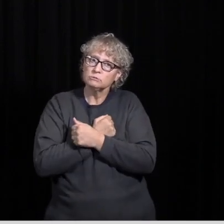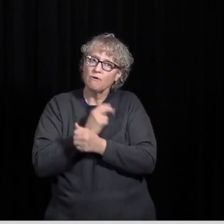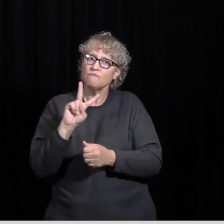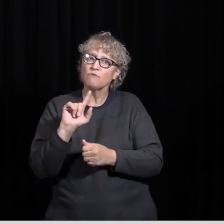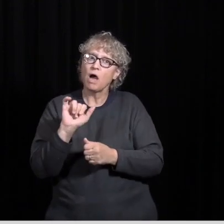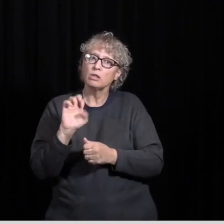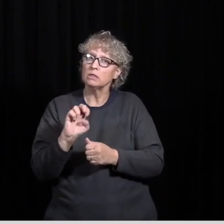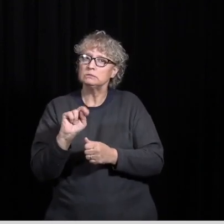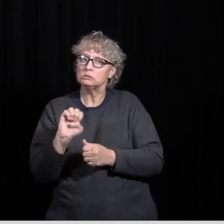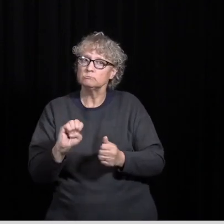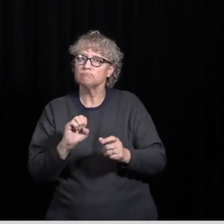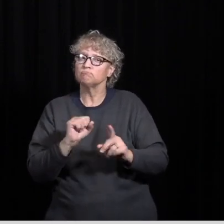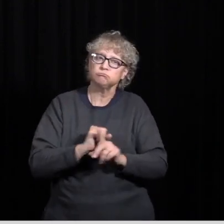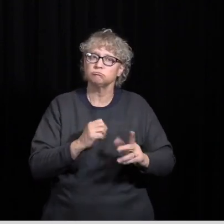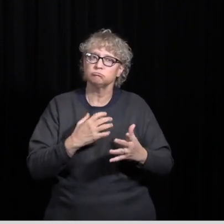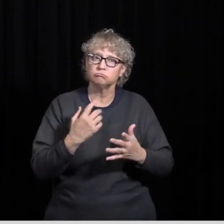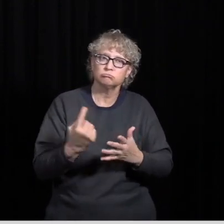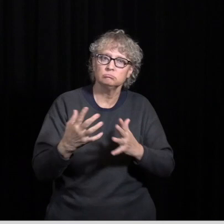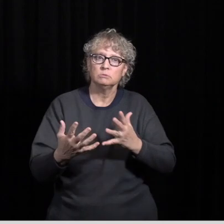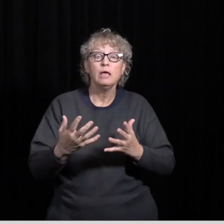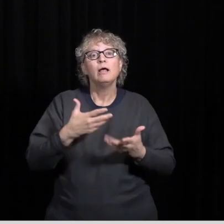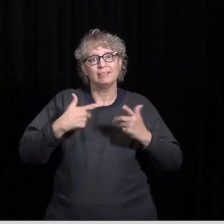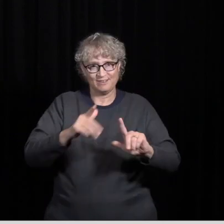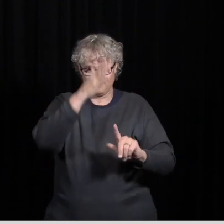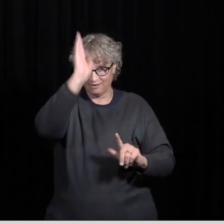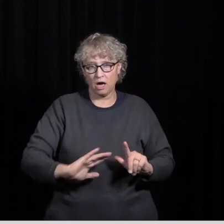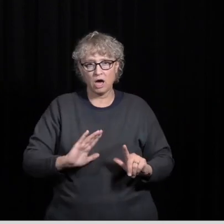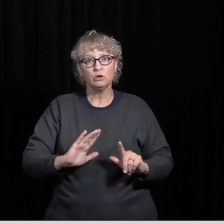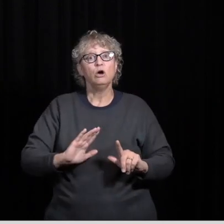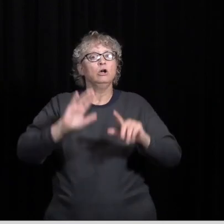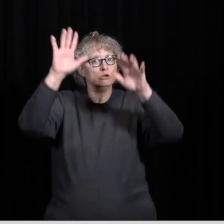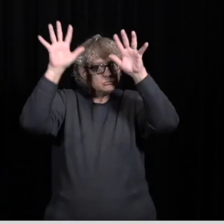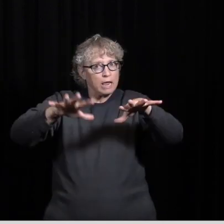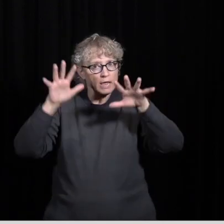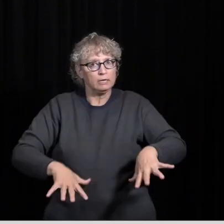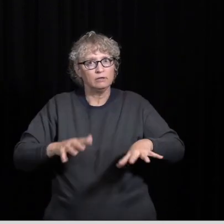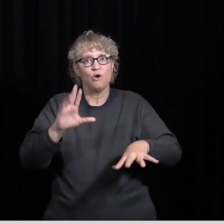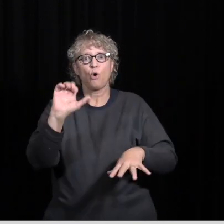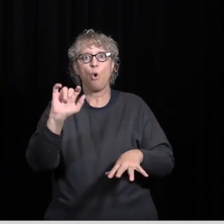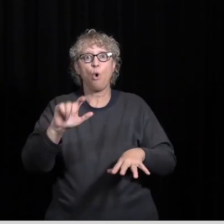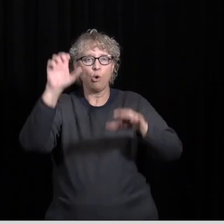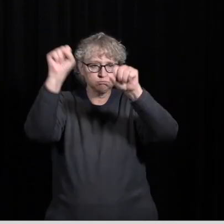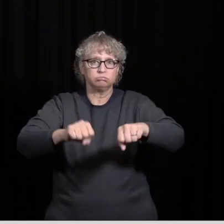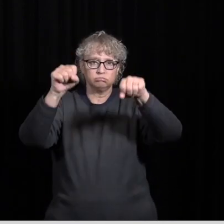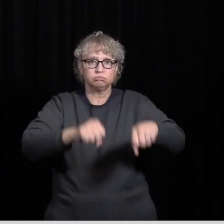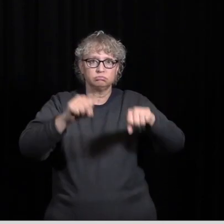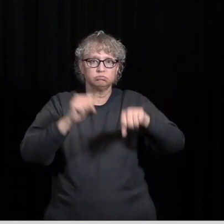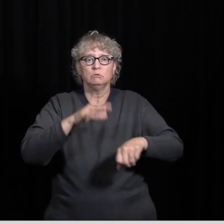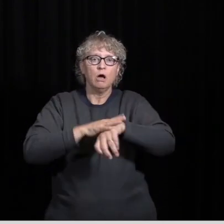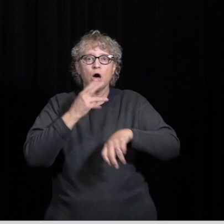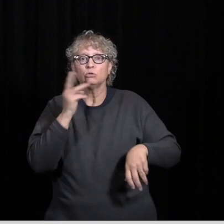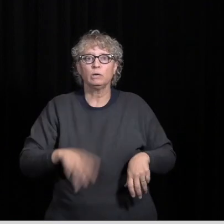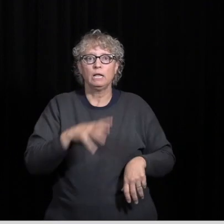violence. And let Him, let God, rain coals on the wicked, fire and sulfur, and a scorching wind shall